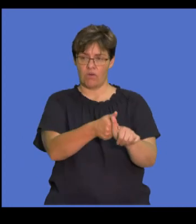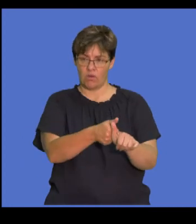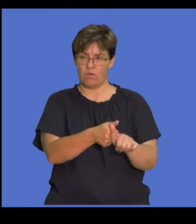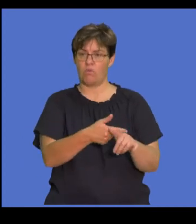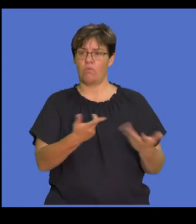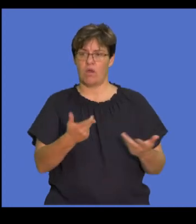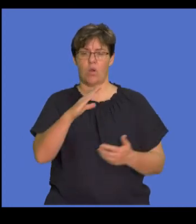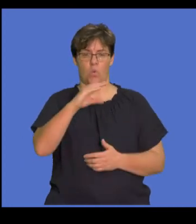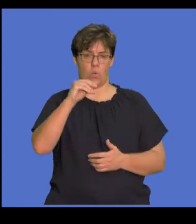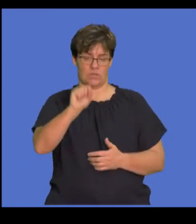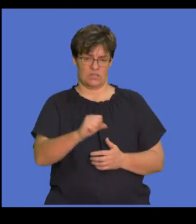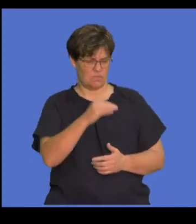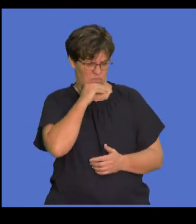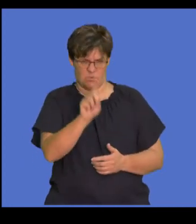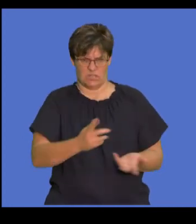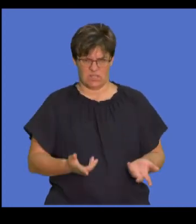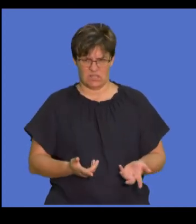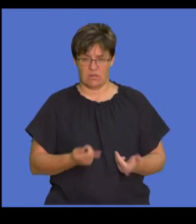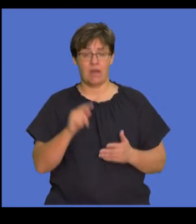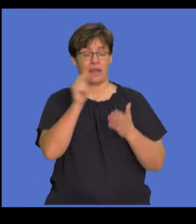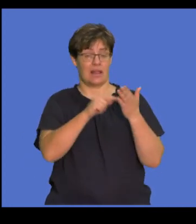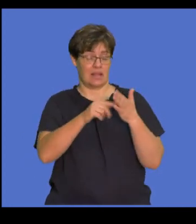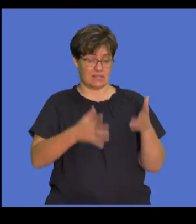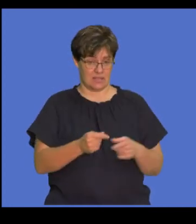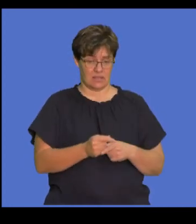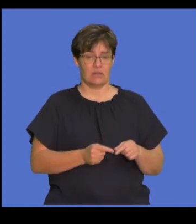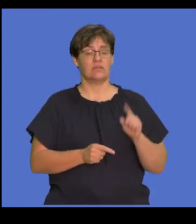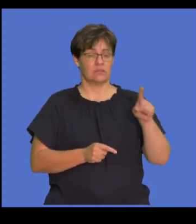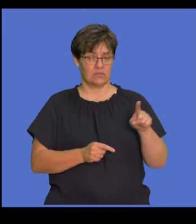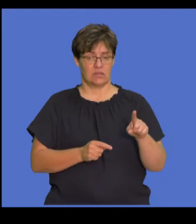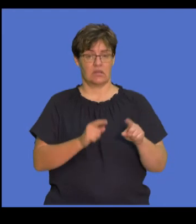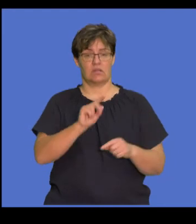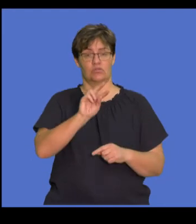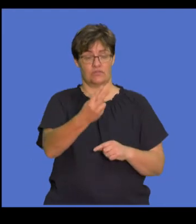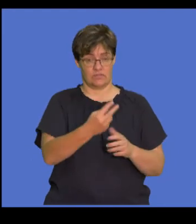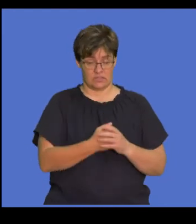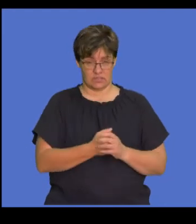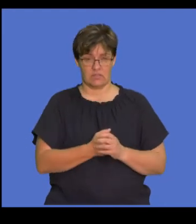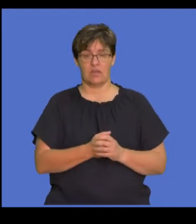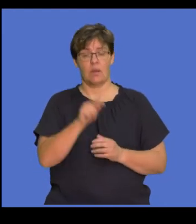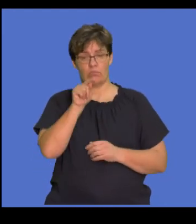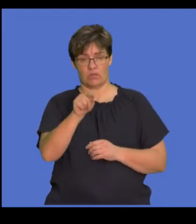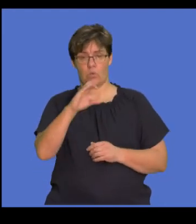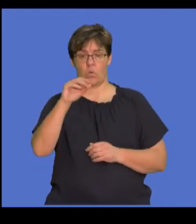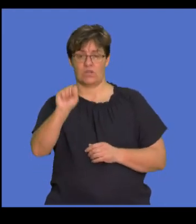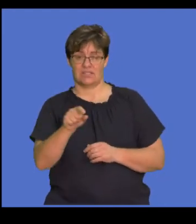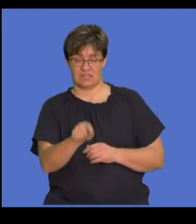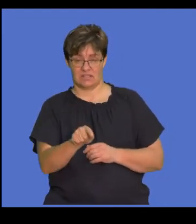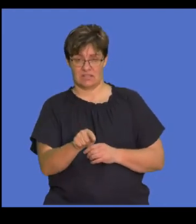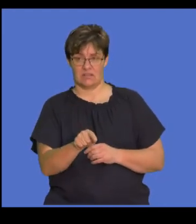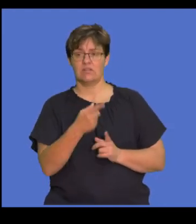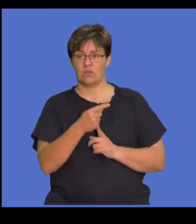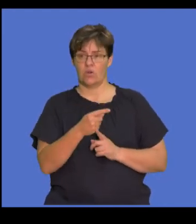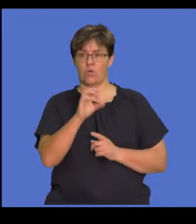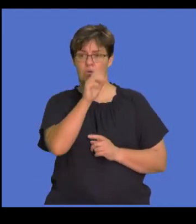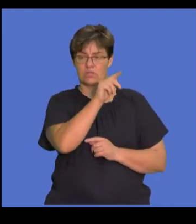cos, right? What do I mean? We go to my calculator, you press shift, you press cos. See, it